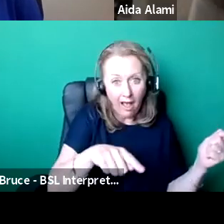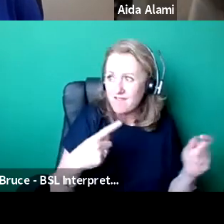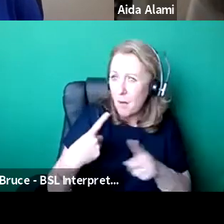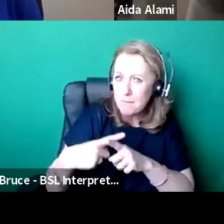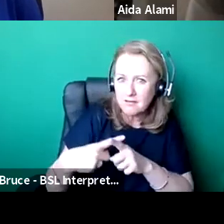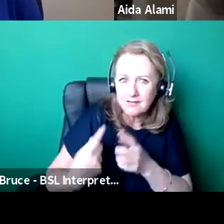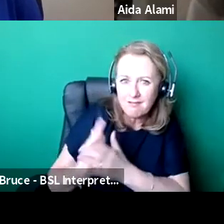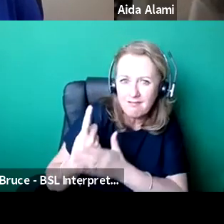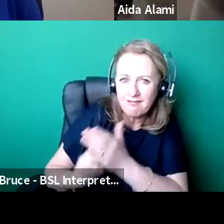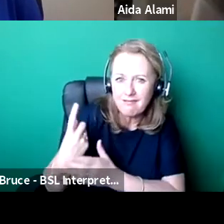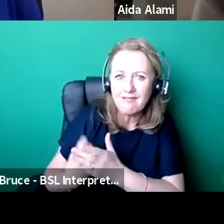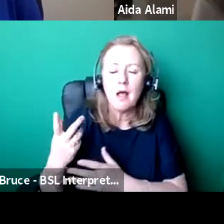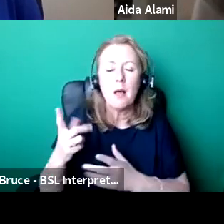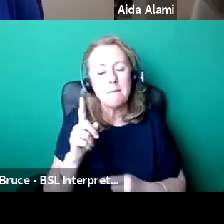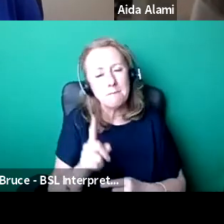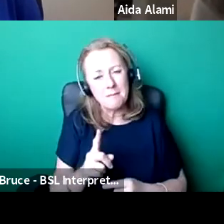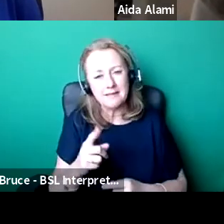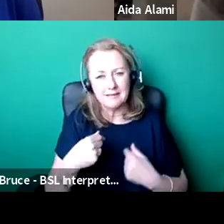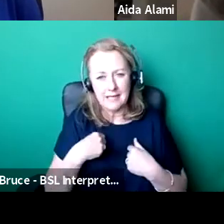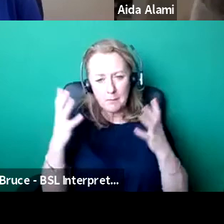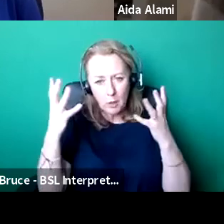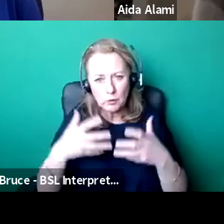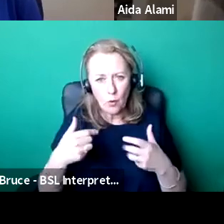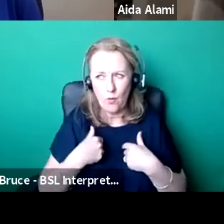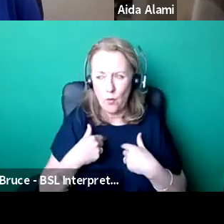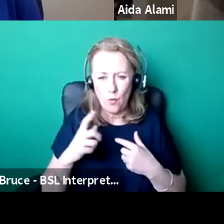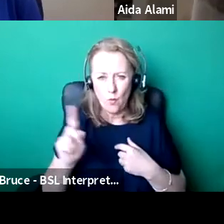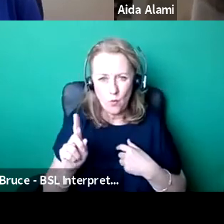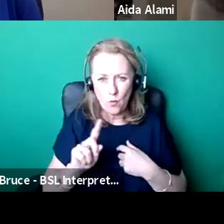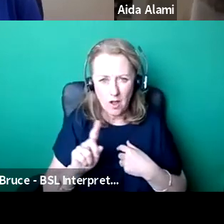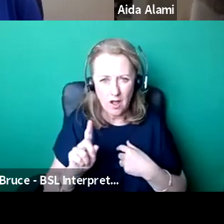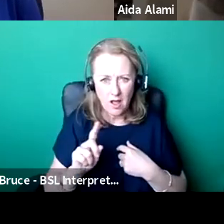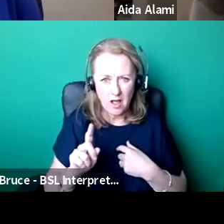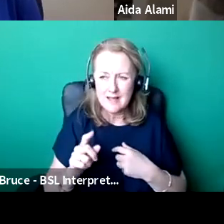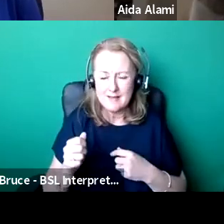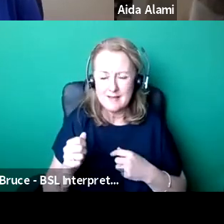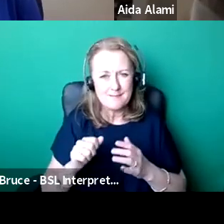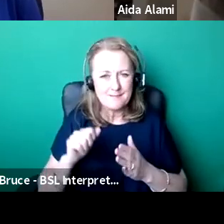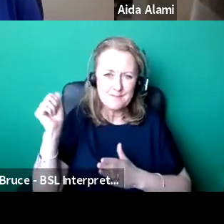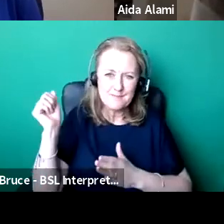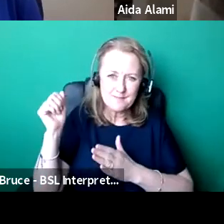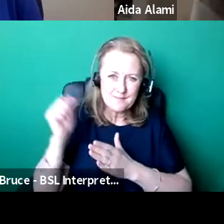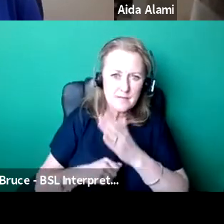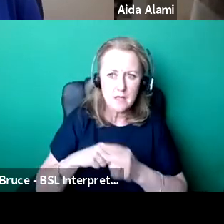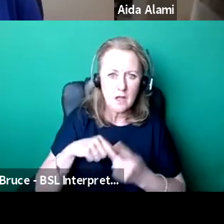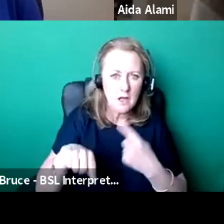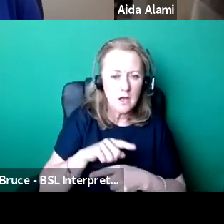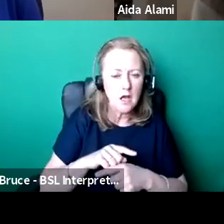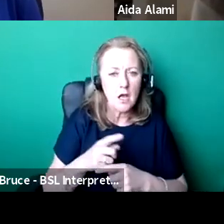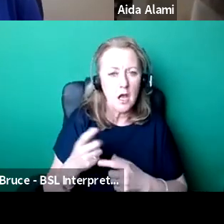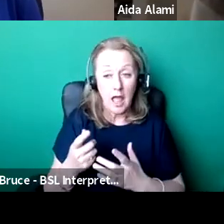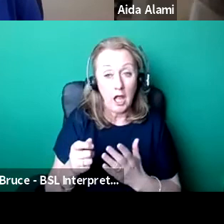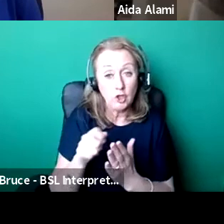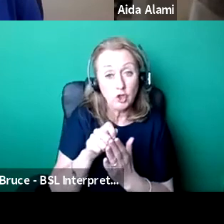if you have people still protesting, I think the concerning thing, the overall worry is the crackdown on dissidents, as you say, and journalists are included among